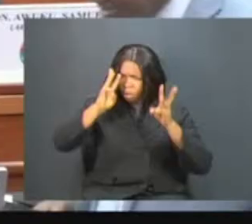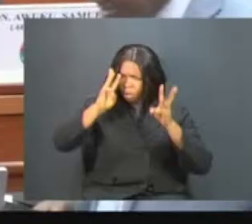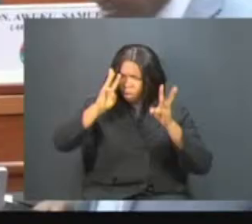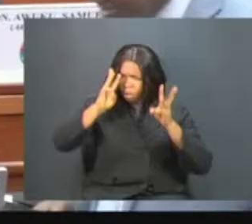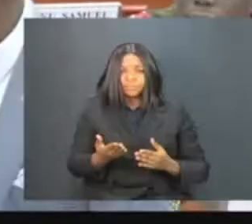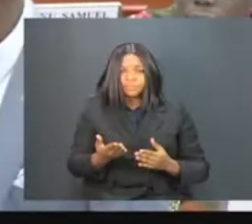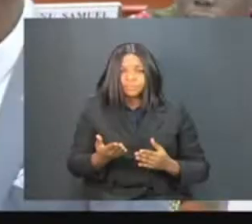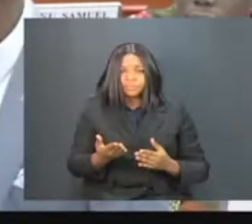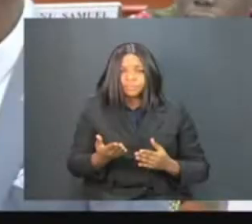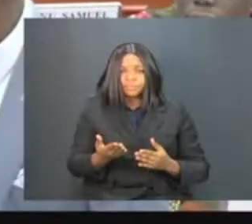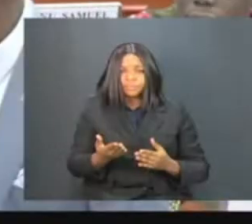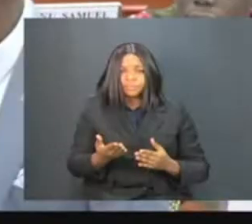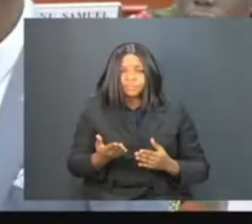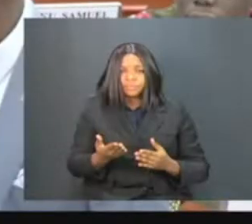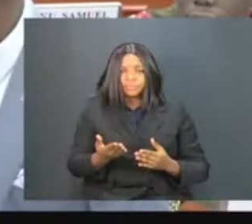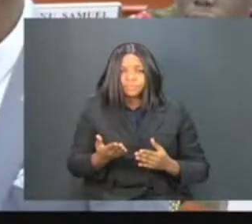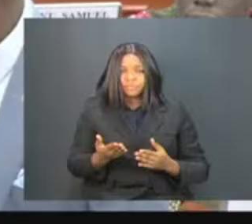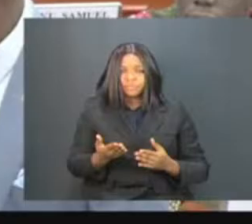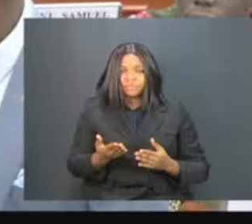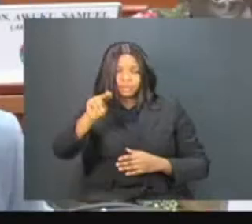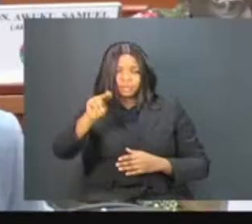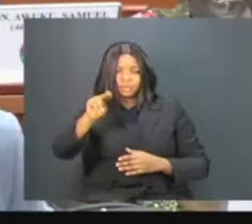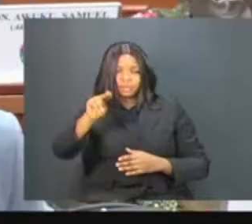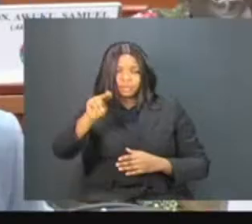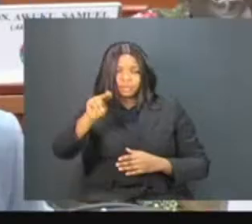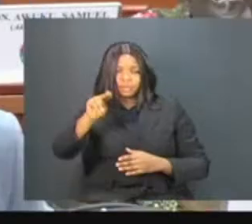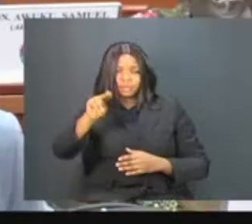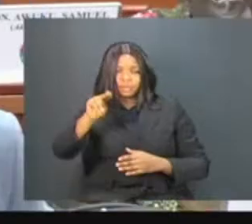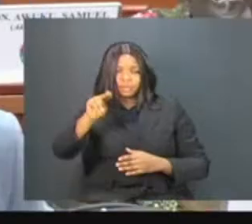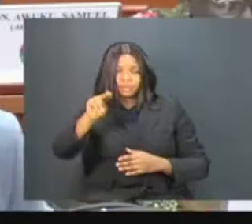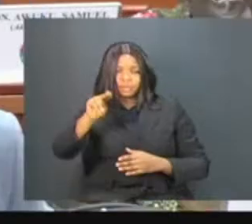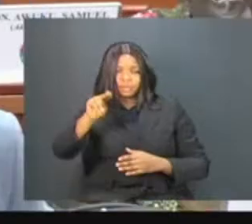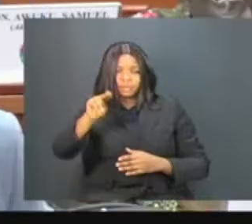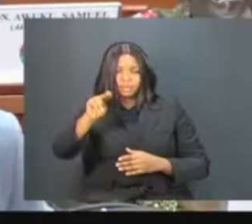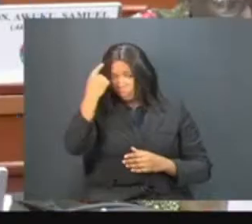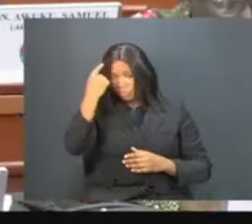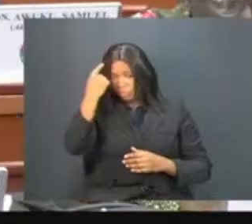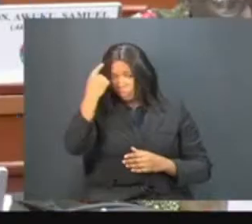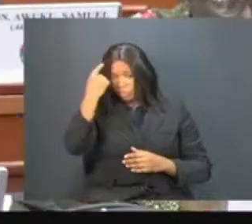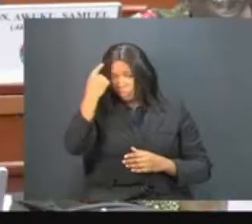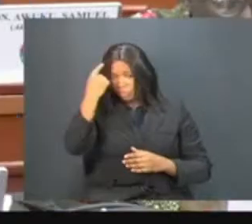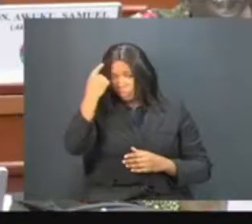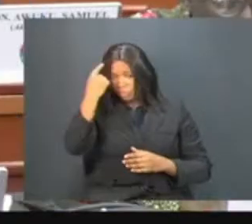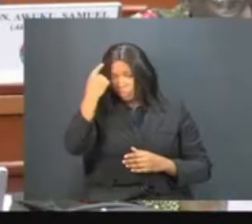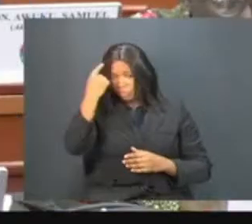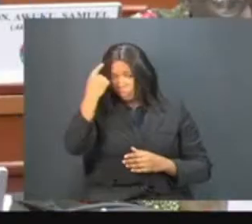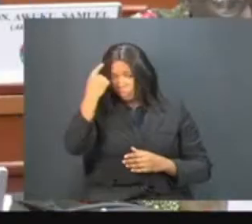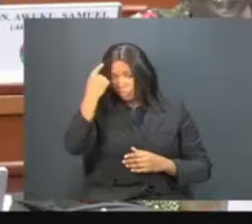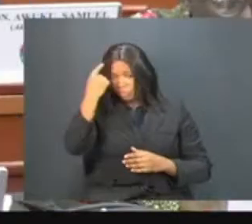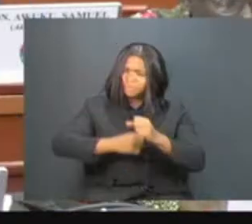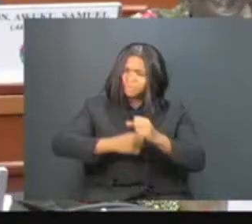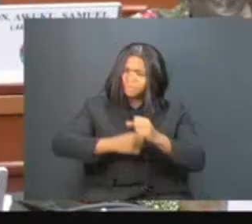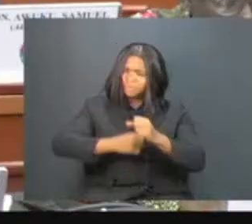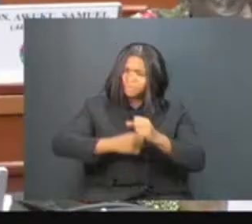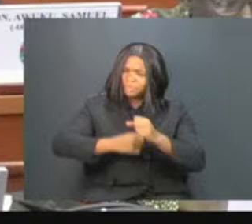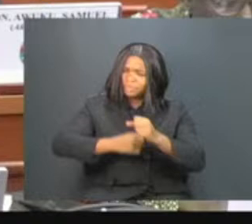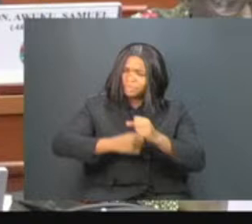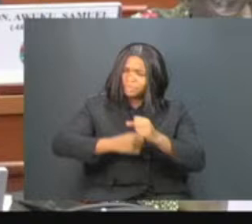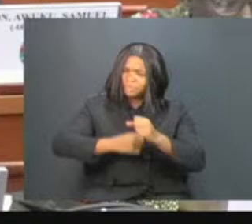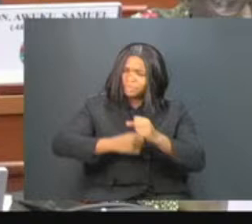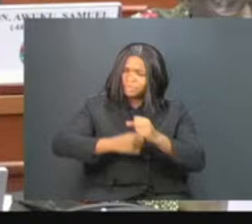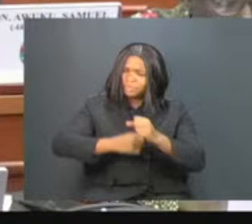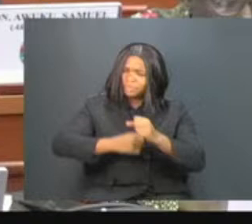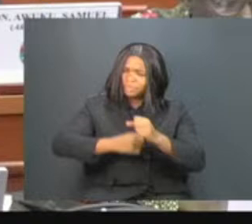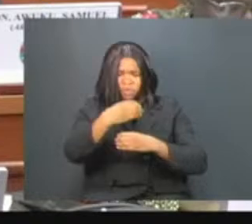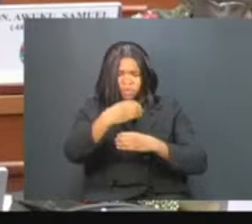is that the NDC government have spent a whole year in putting together a policy document,